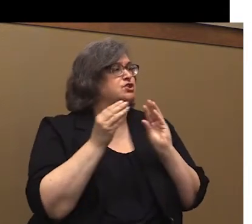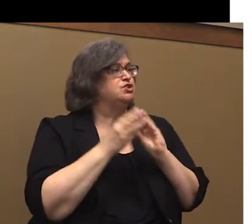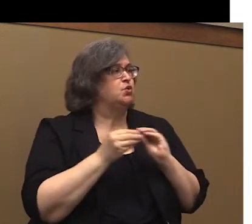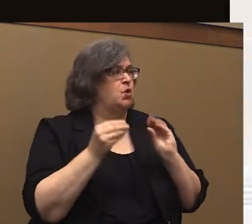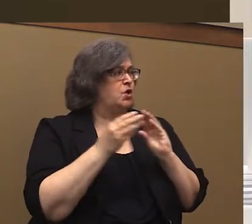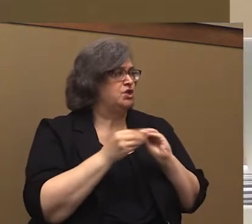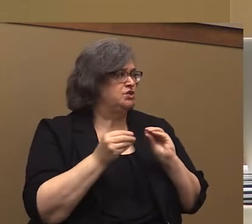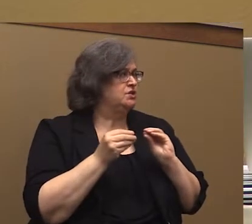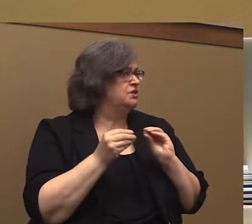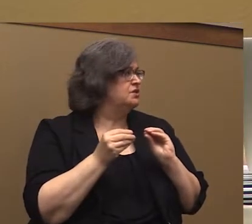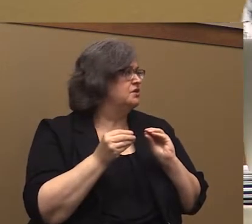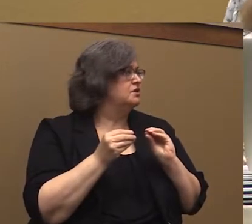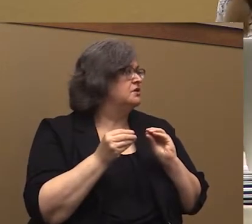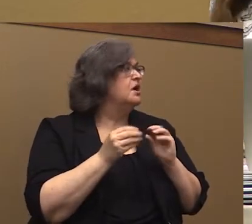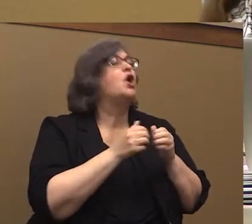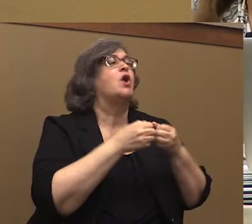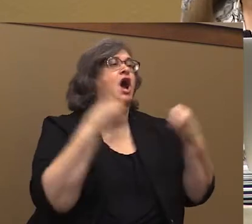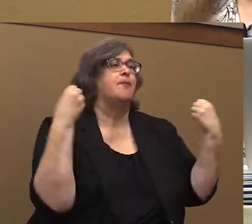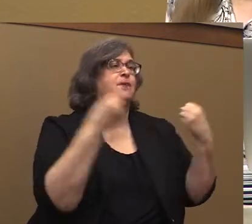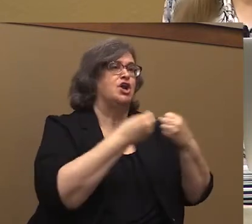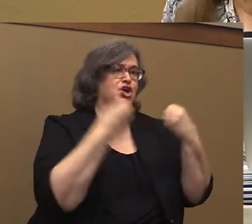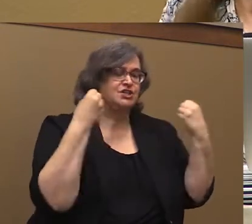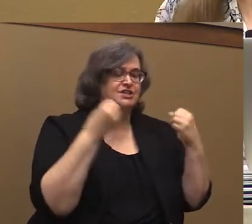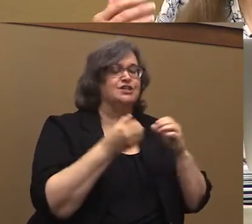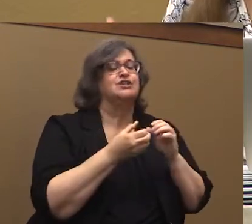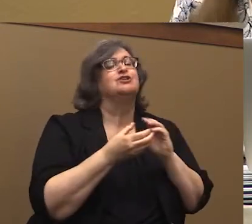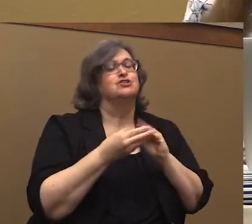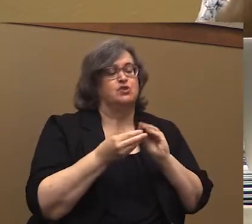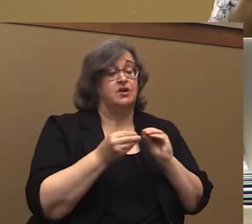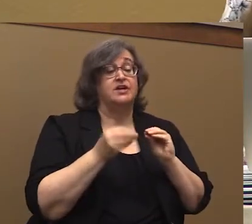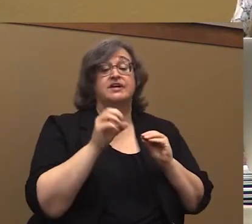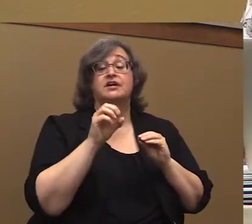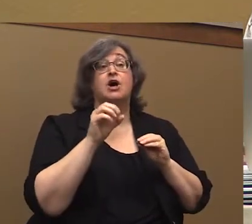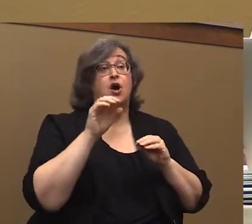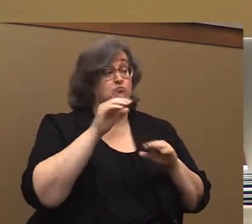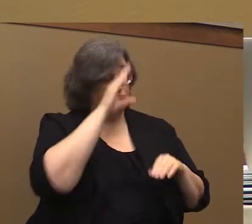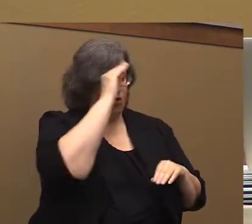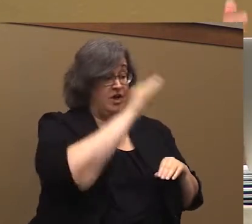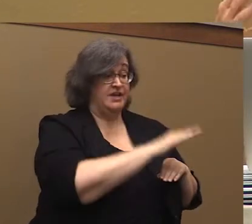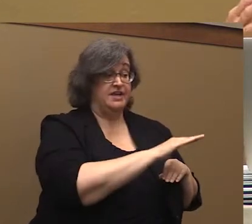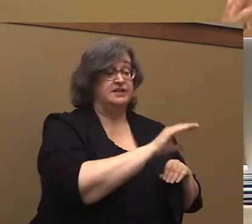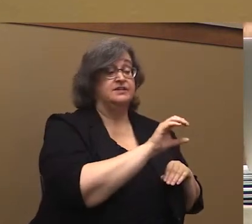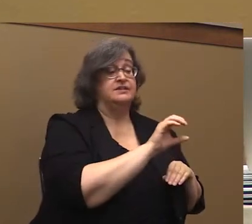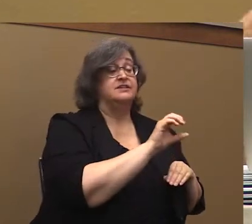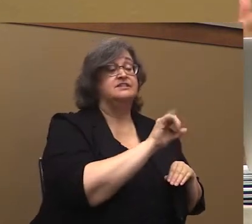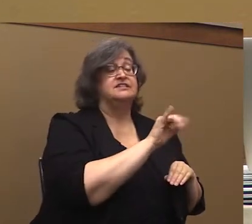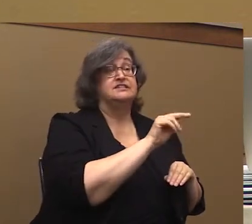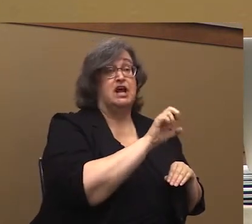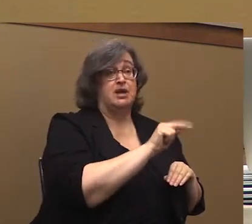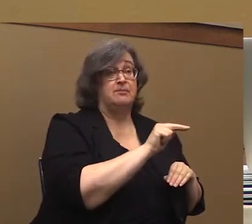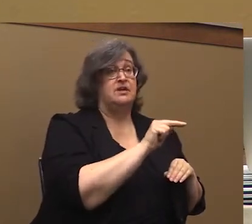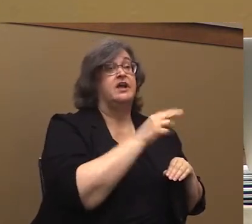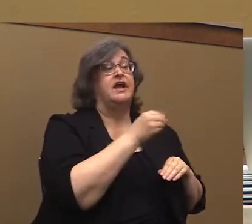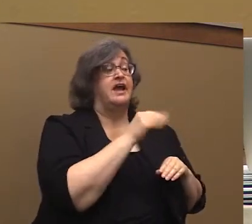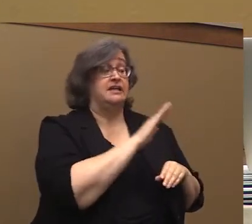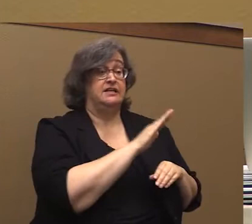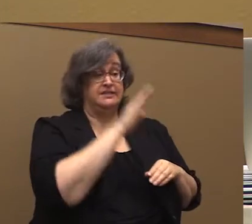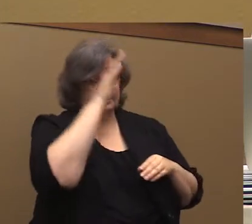story. And it's about Simon. And Simon and his dad bake a